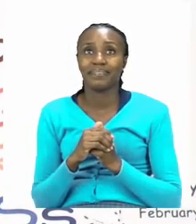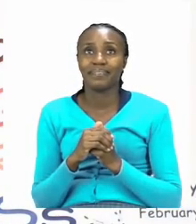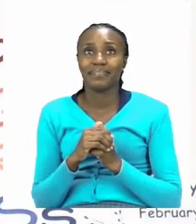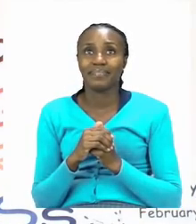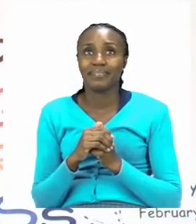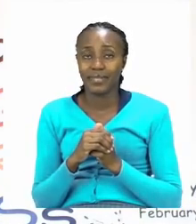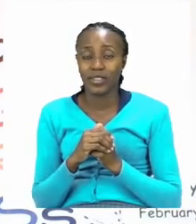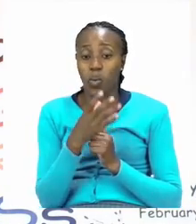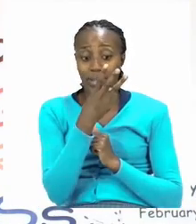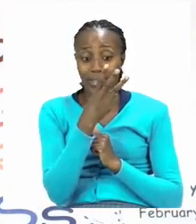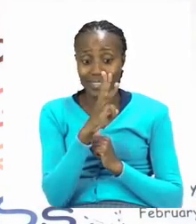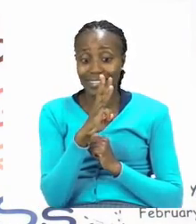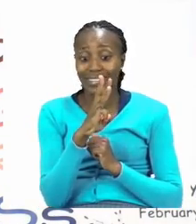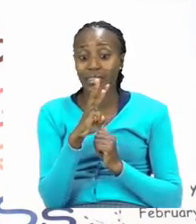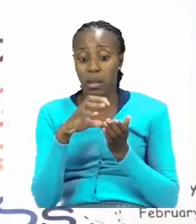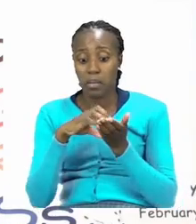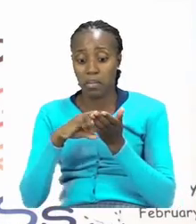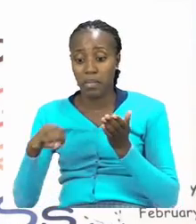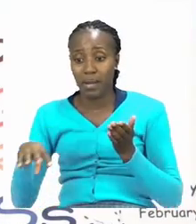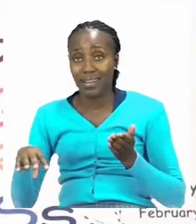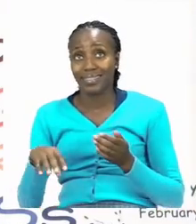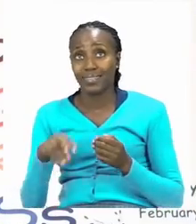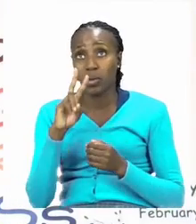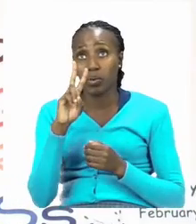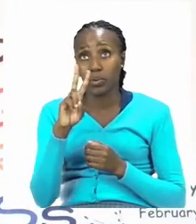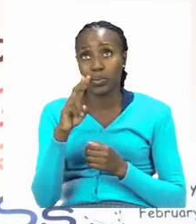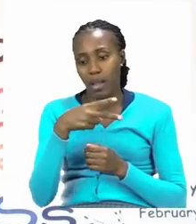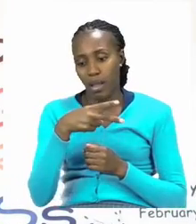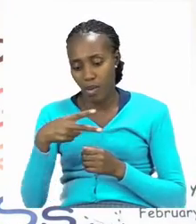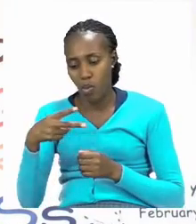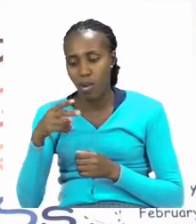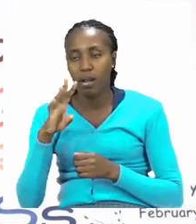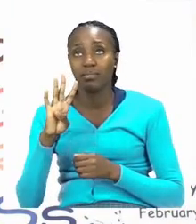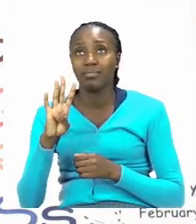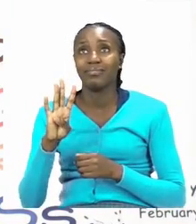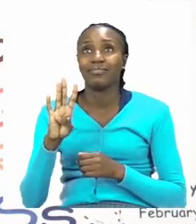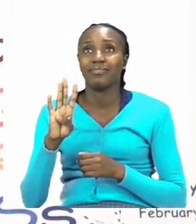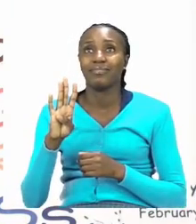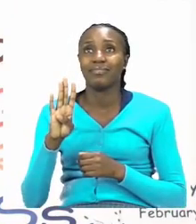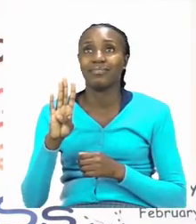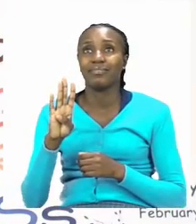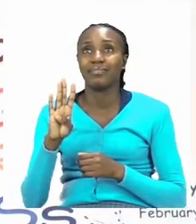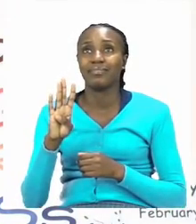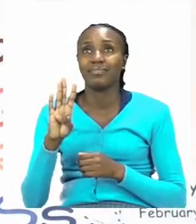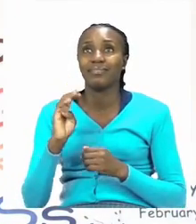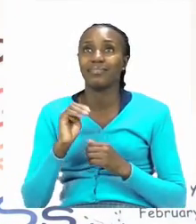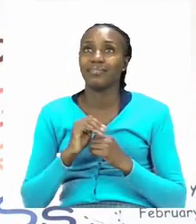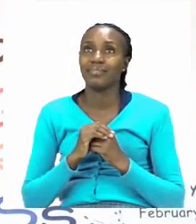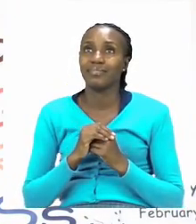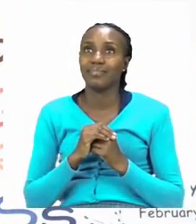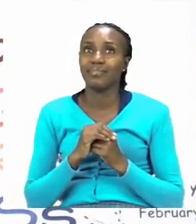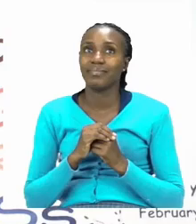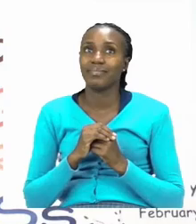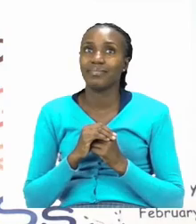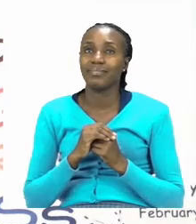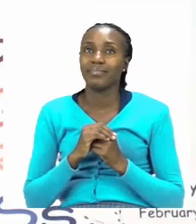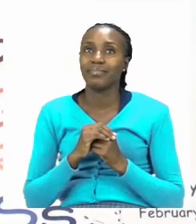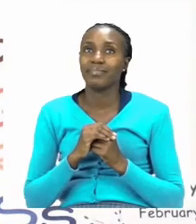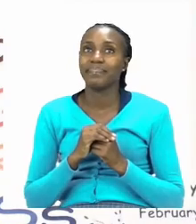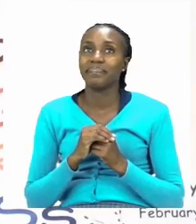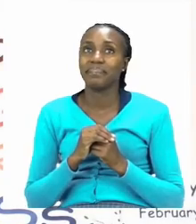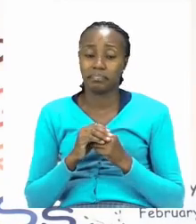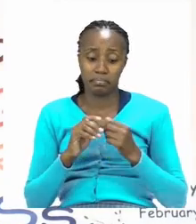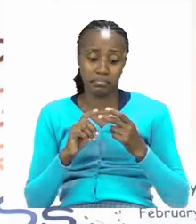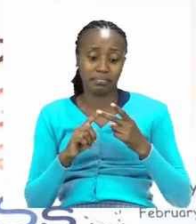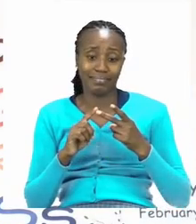means that 6 subtract 2 equals 4. For the second